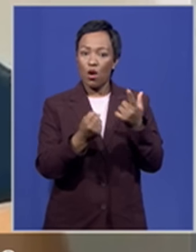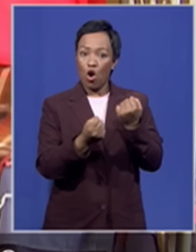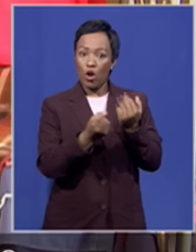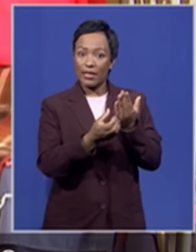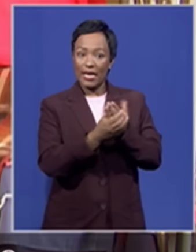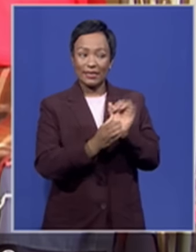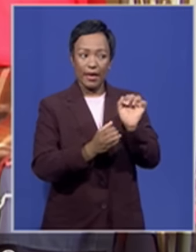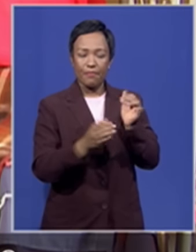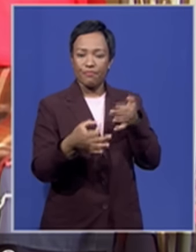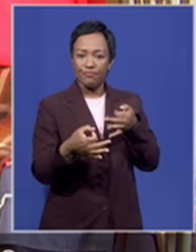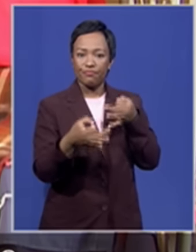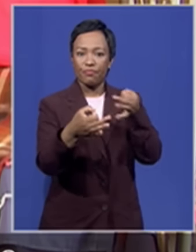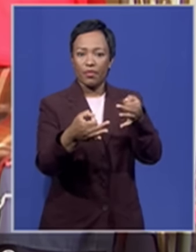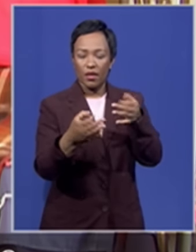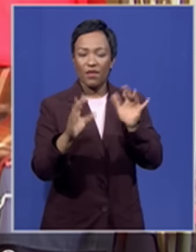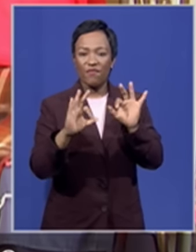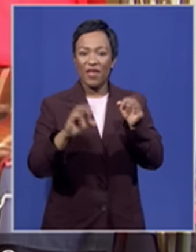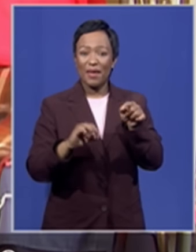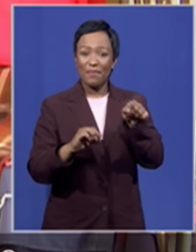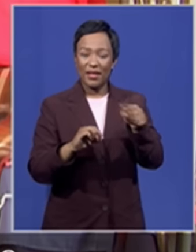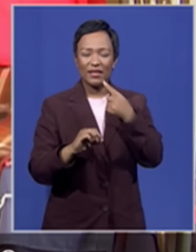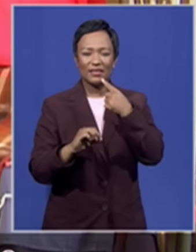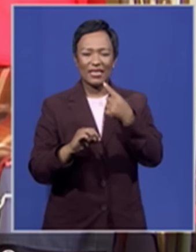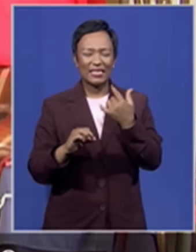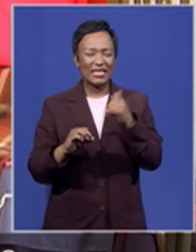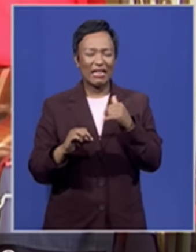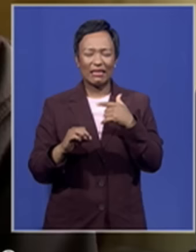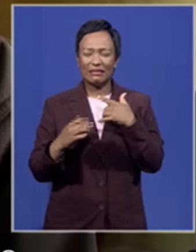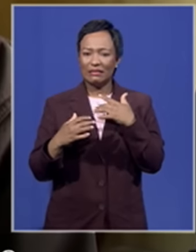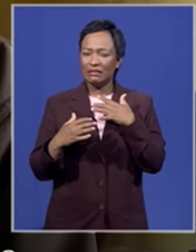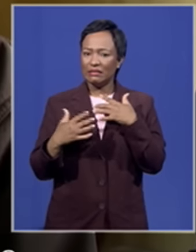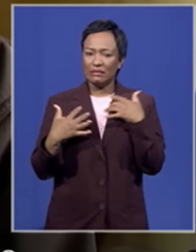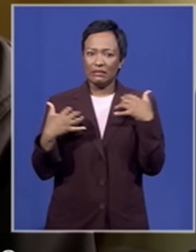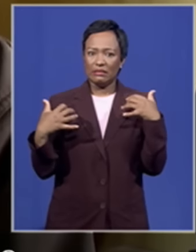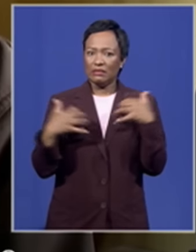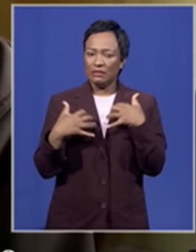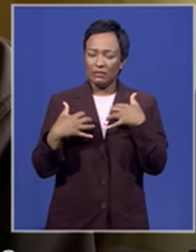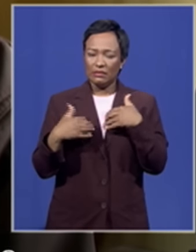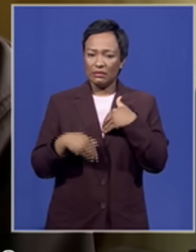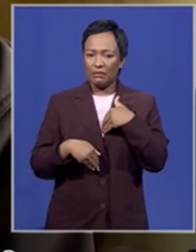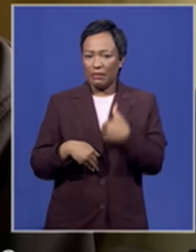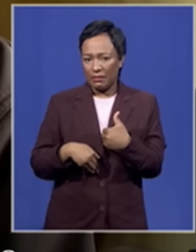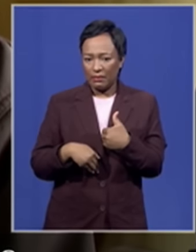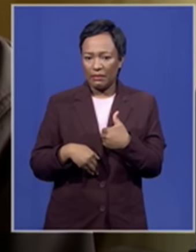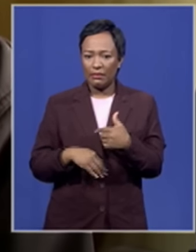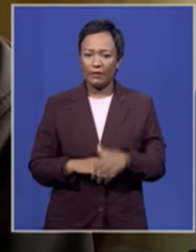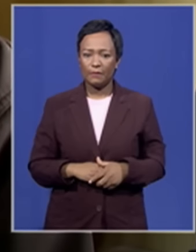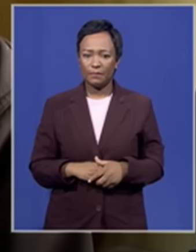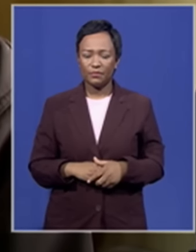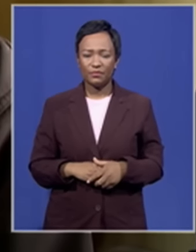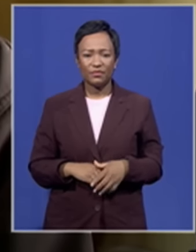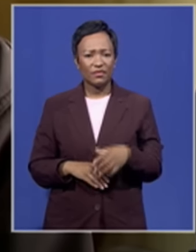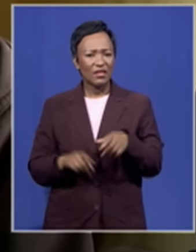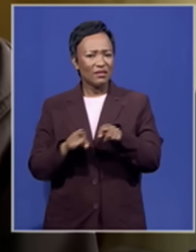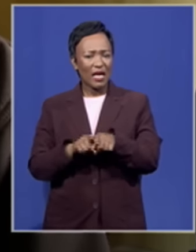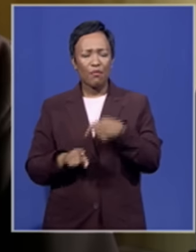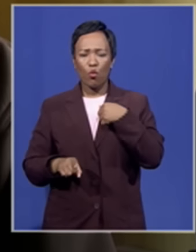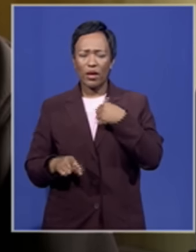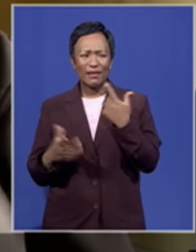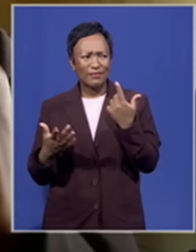šutišitšwego. Lapa le re tiragalo ye e sa ba garušitše matswalo. Ebile tlhoba boroko go rena gagologolo